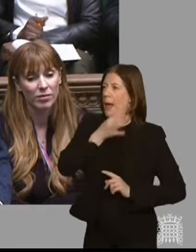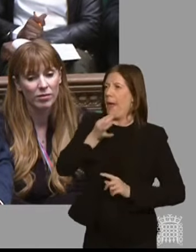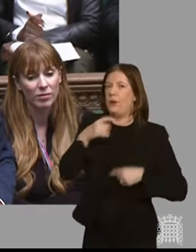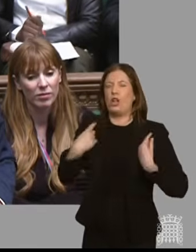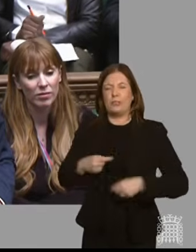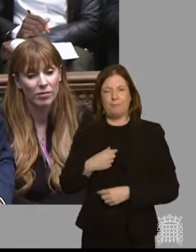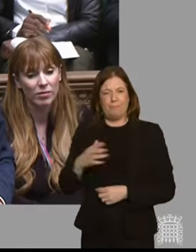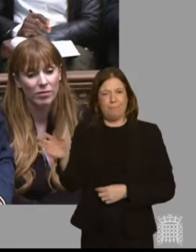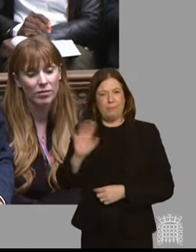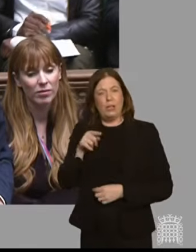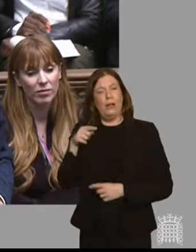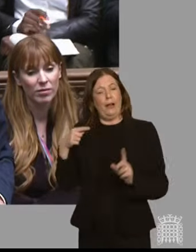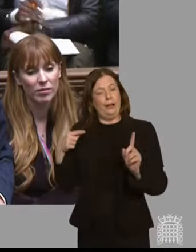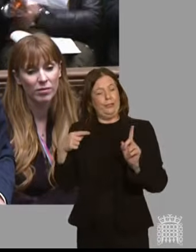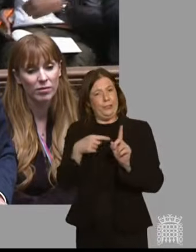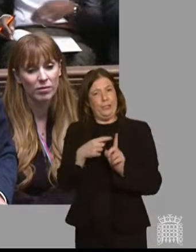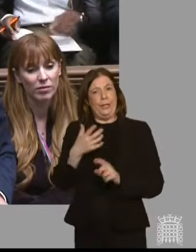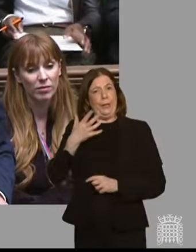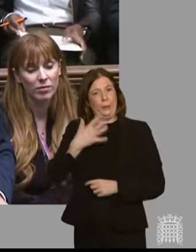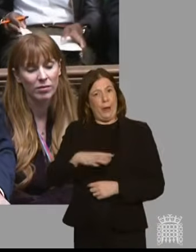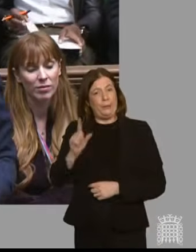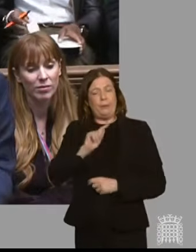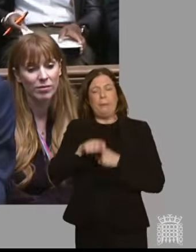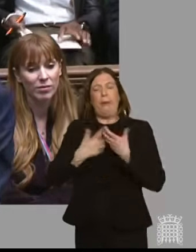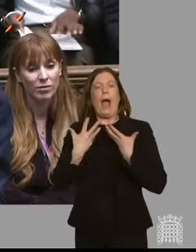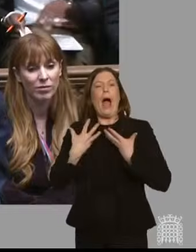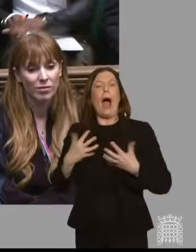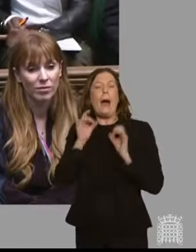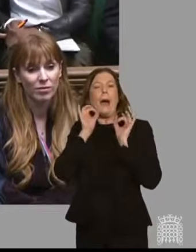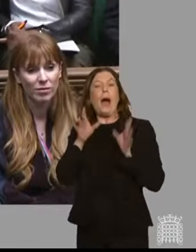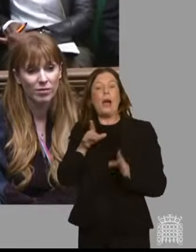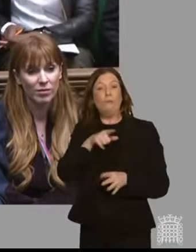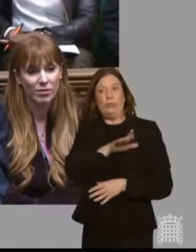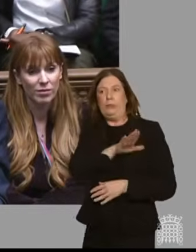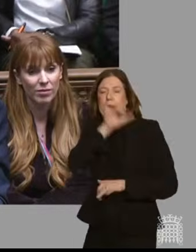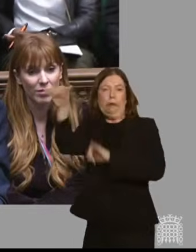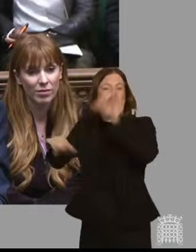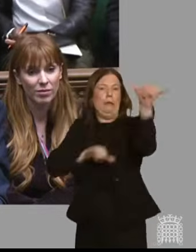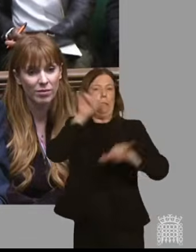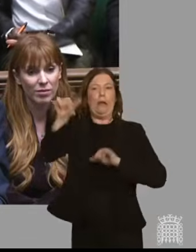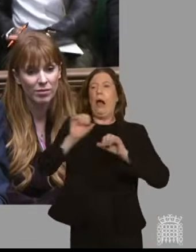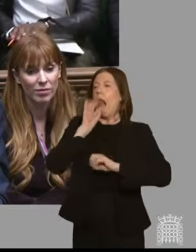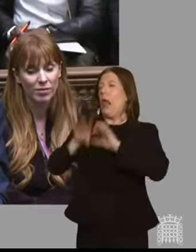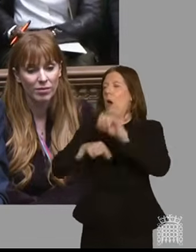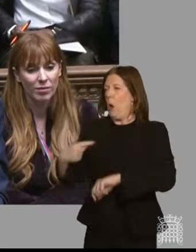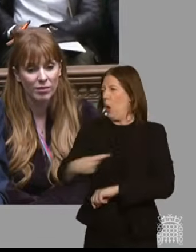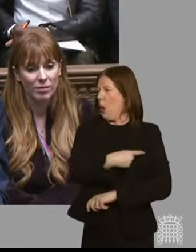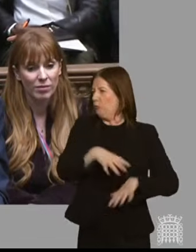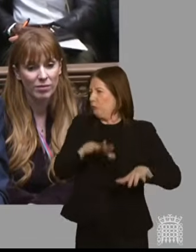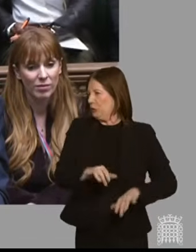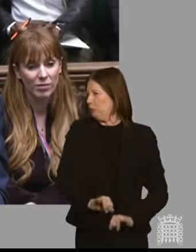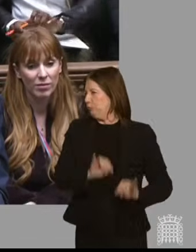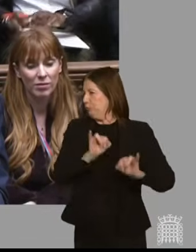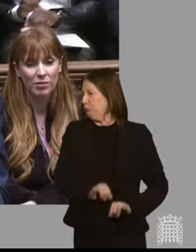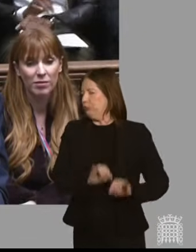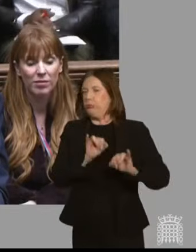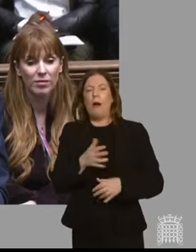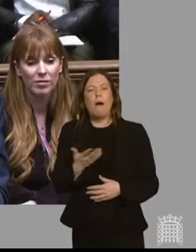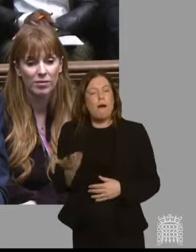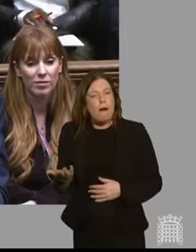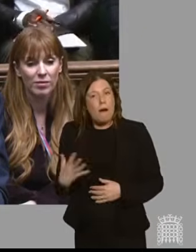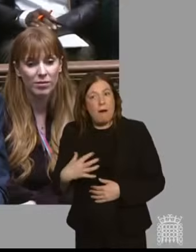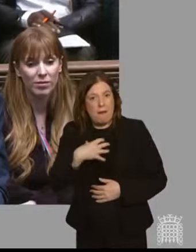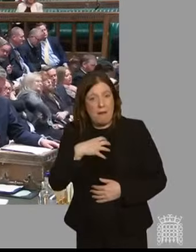and undermining Britain at every opportunity. She claimed that as Prime Minister she was